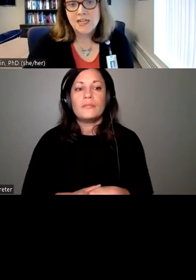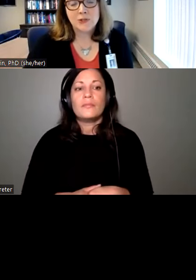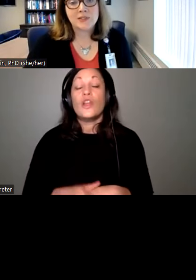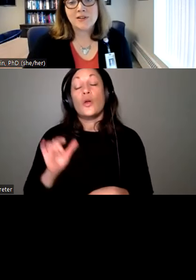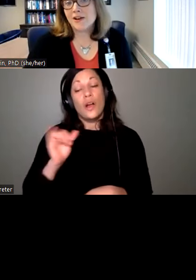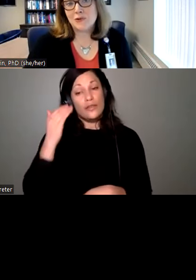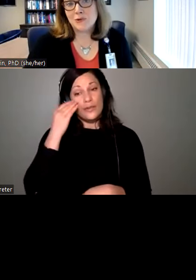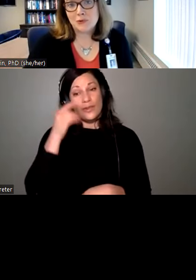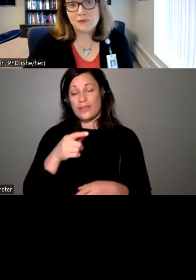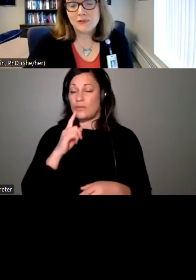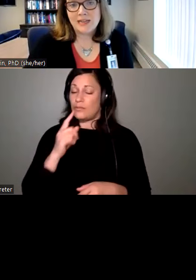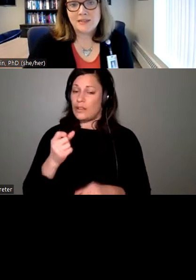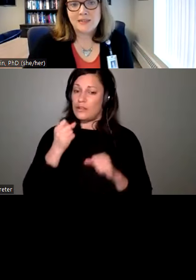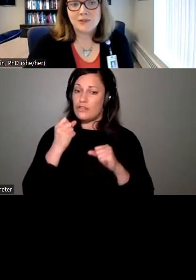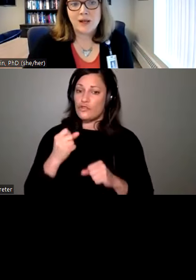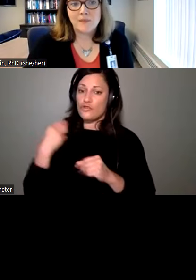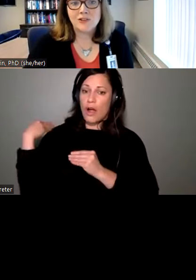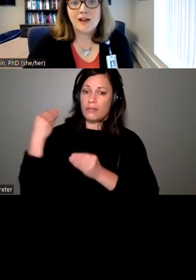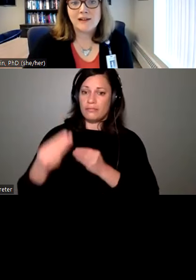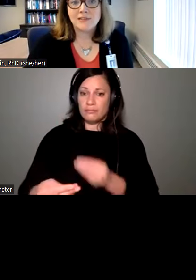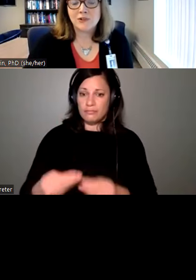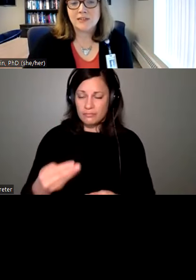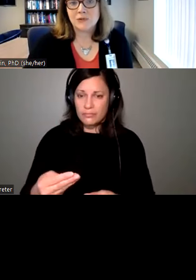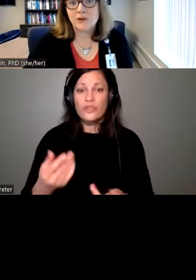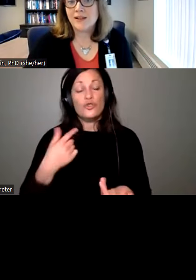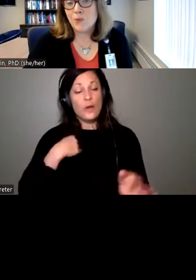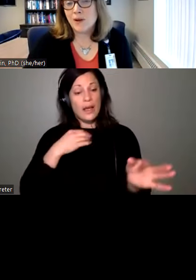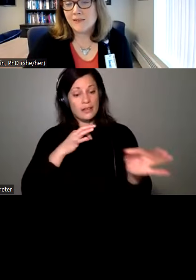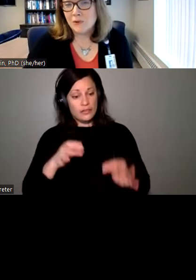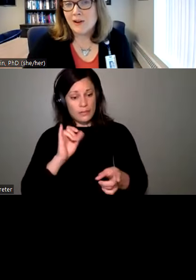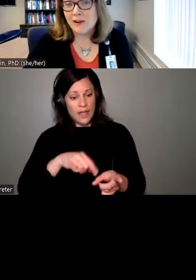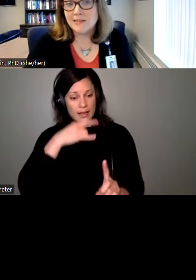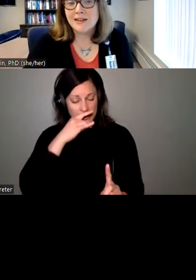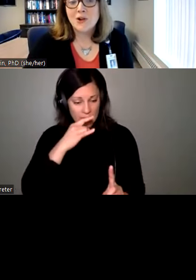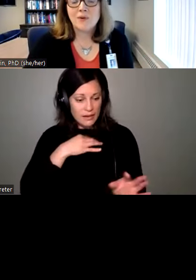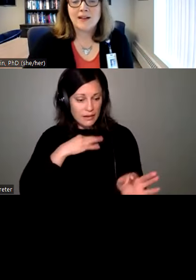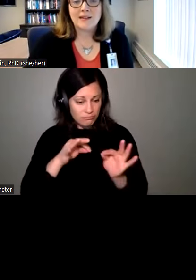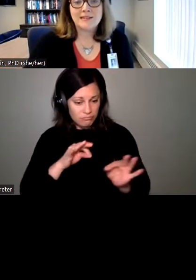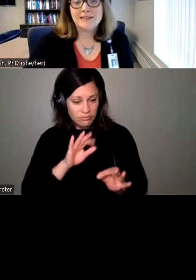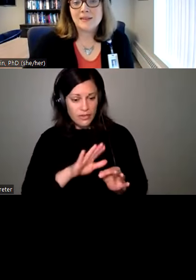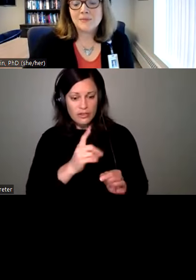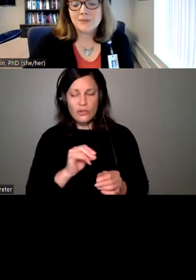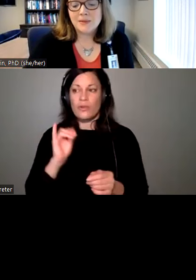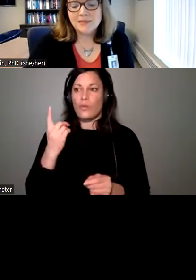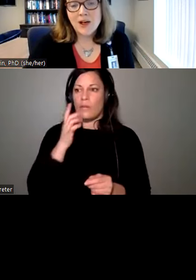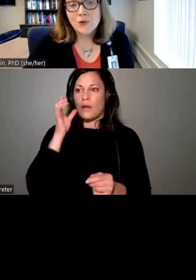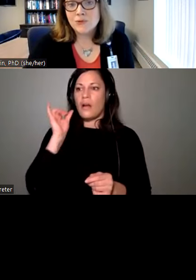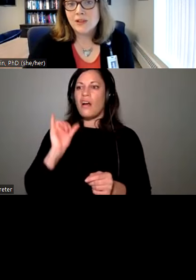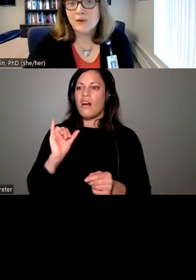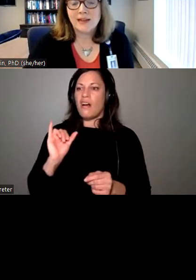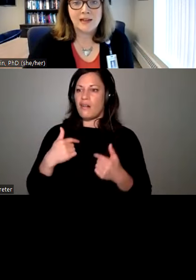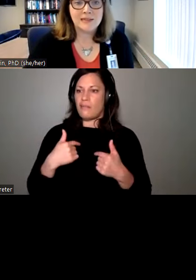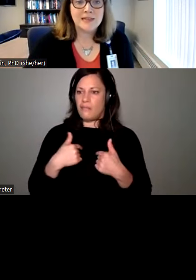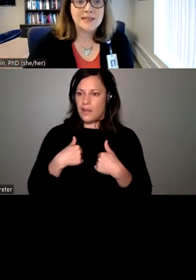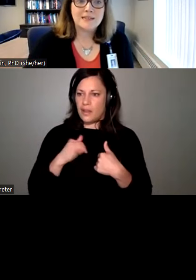heritable, so it's not unusual for me to be describing a child's learning disorder and then one of their parents recognizes symptoms in themselves,